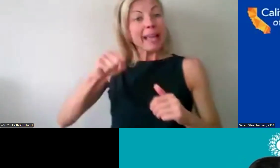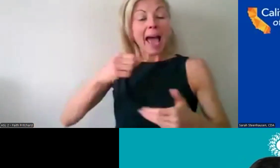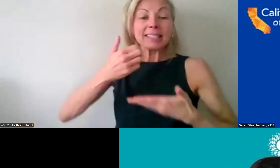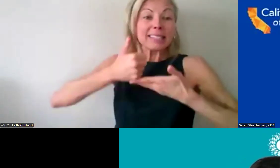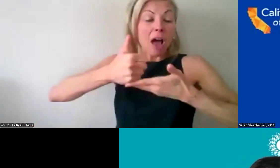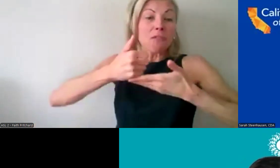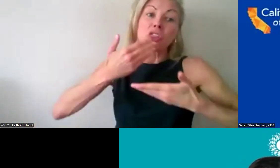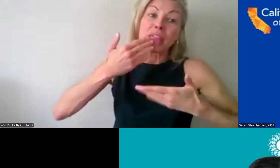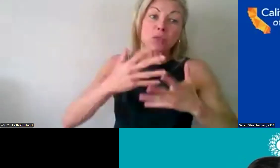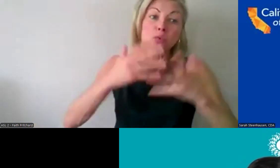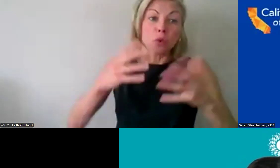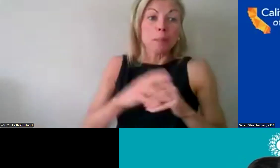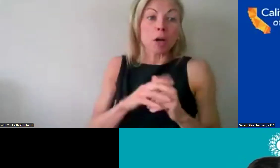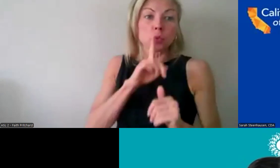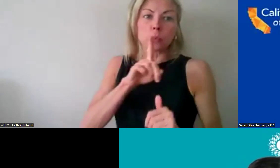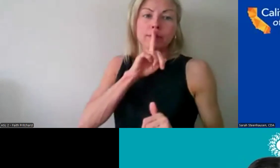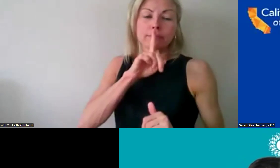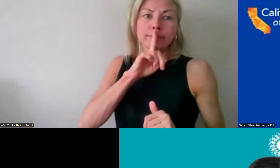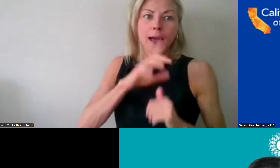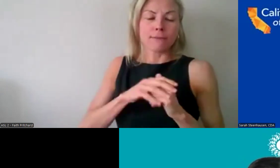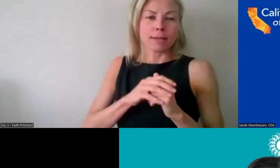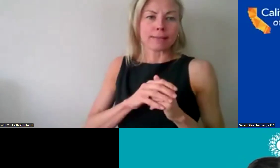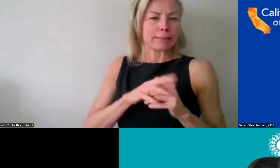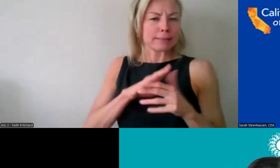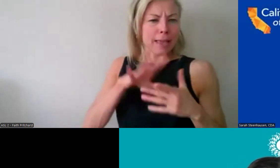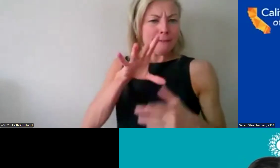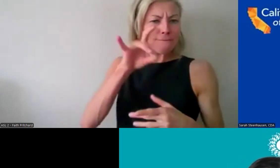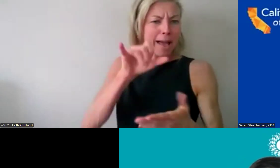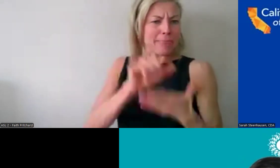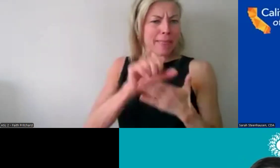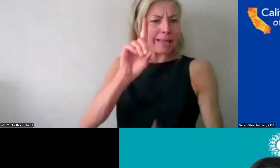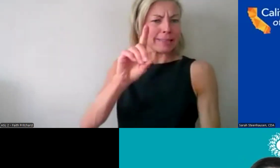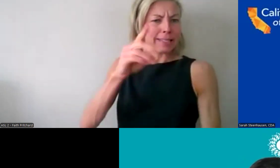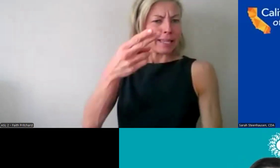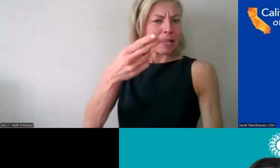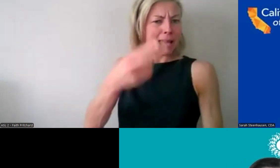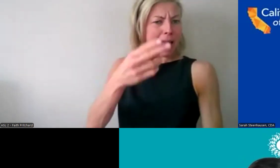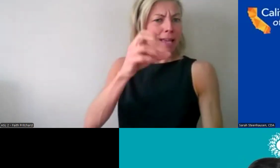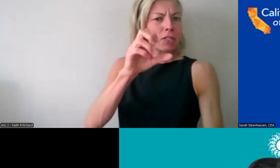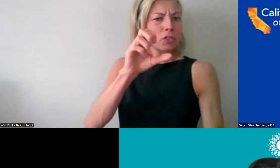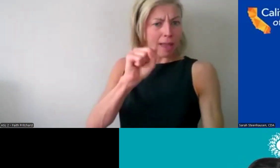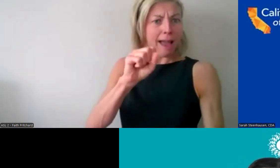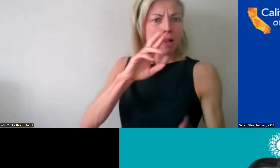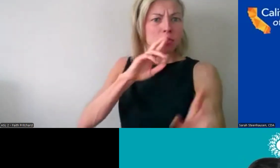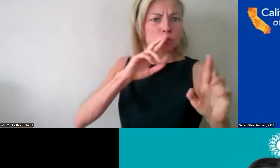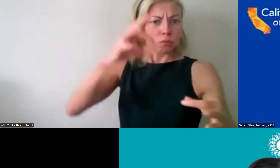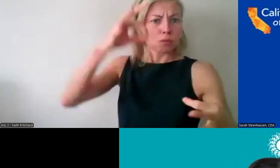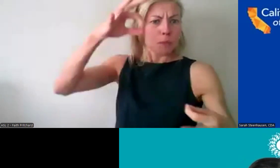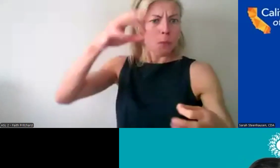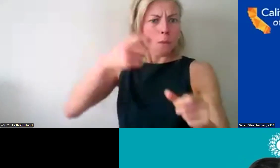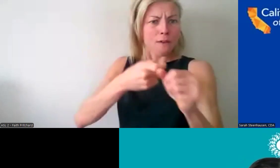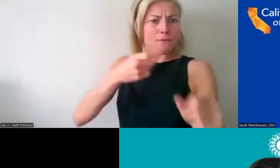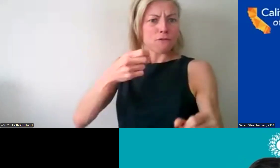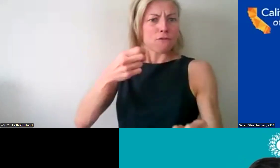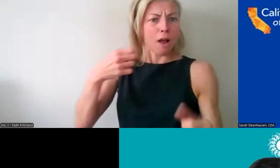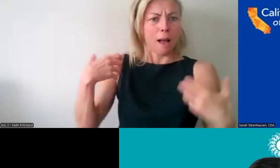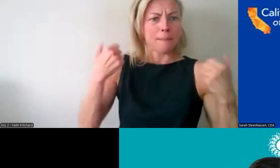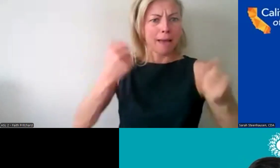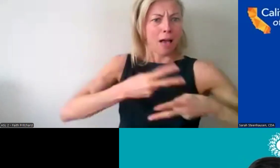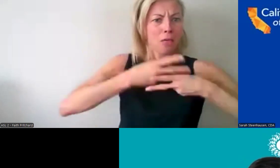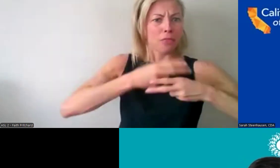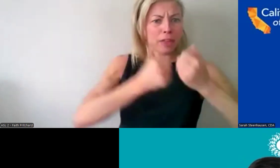we will definitely track down that DHCS report or that was funded through Healthcare Foundation. And I